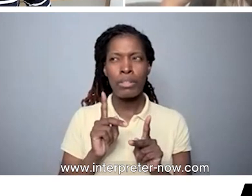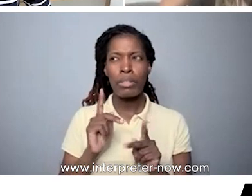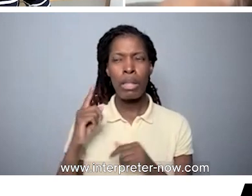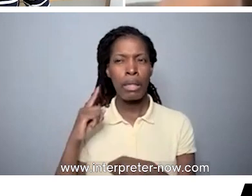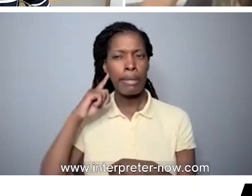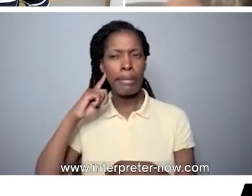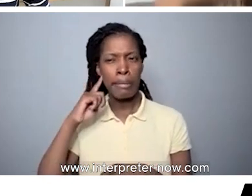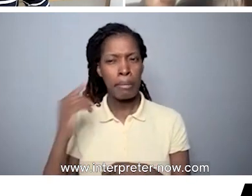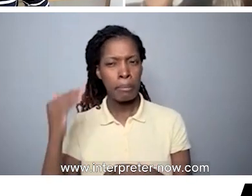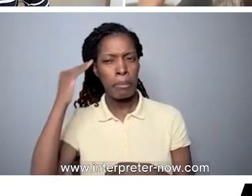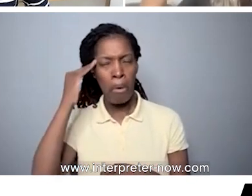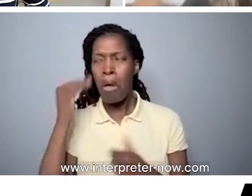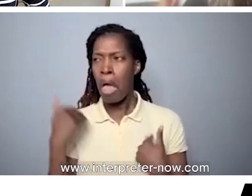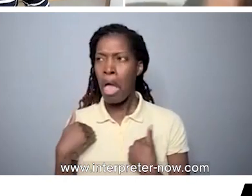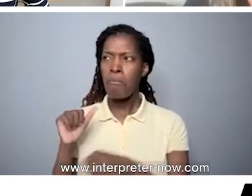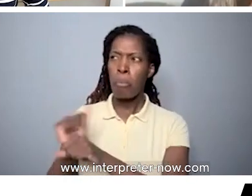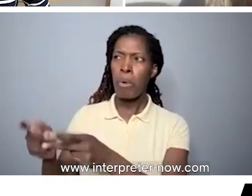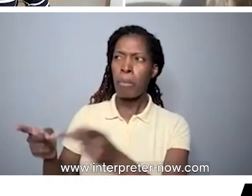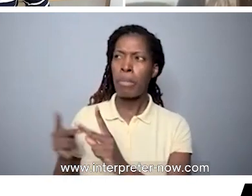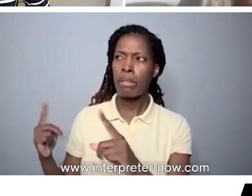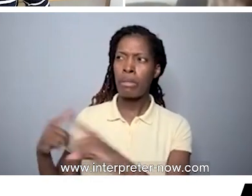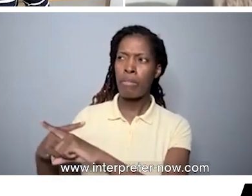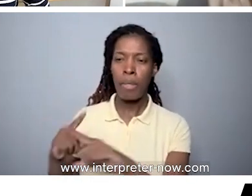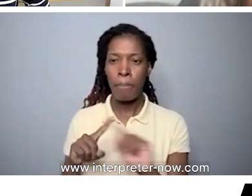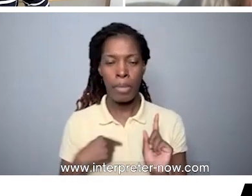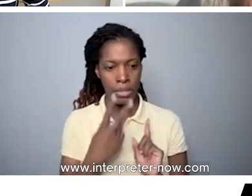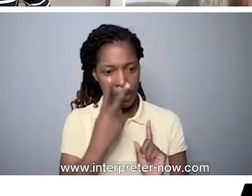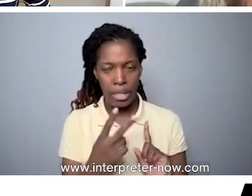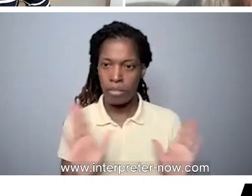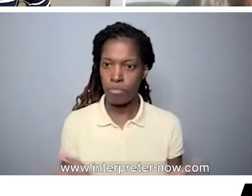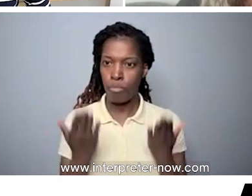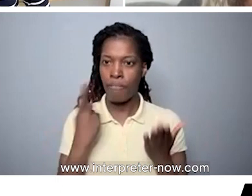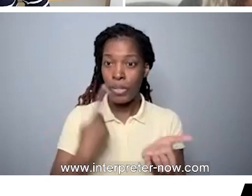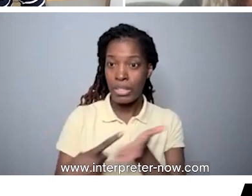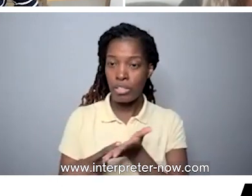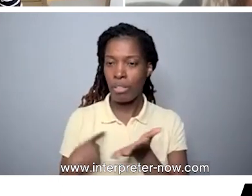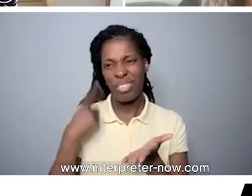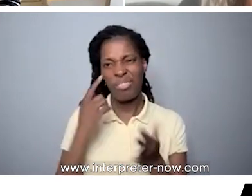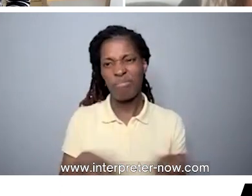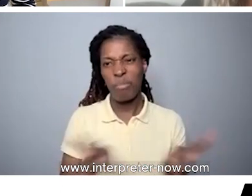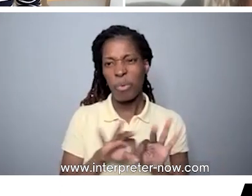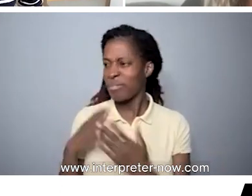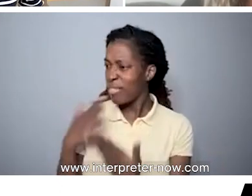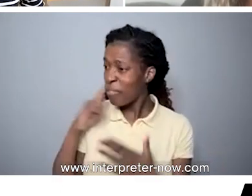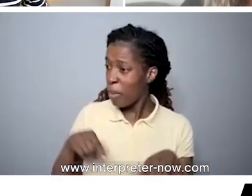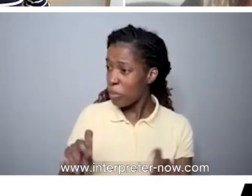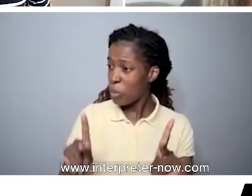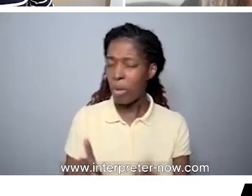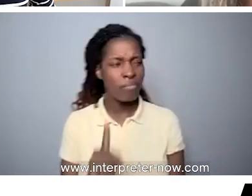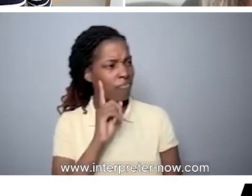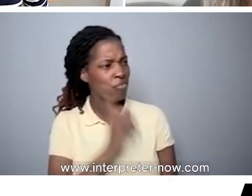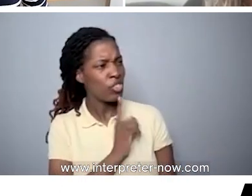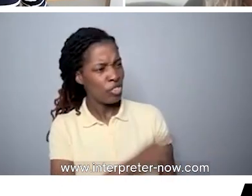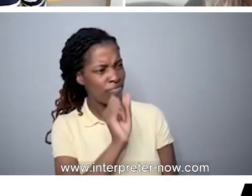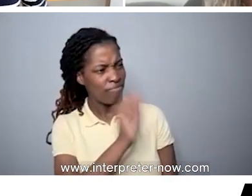is workplace conflict, but actually like surfacing it for discussion, I think is really important. So thank you for giving me the opportunity. Absolutely. Absolutely.